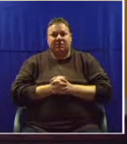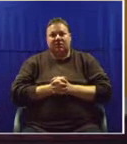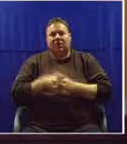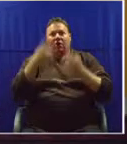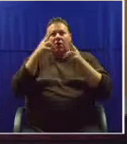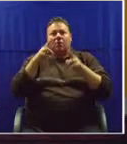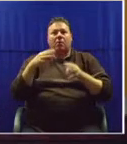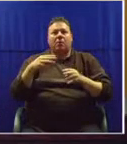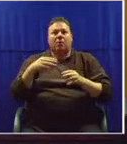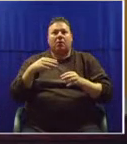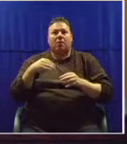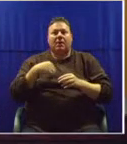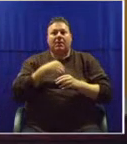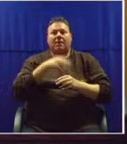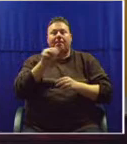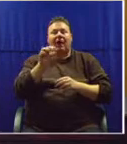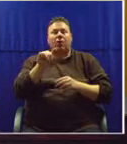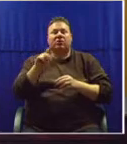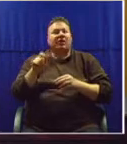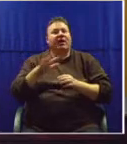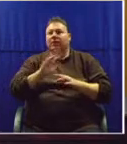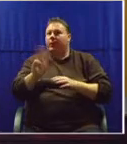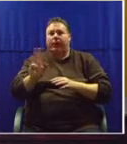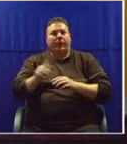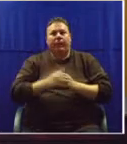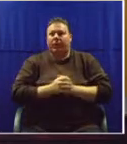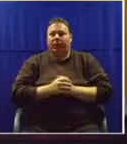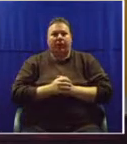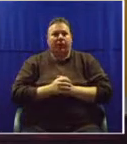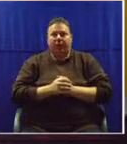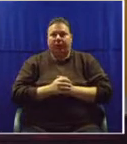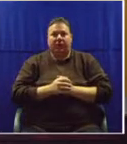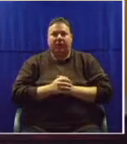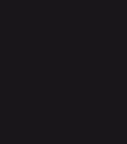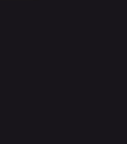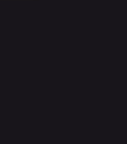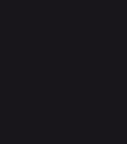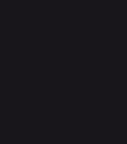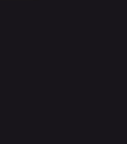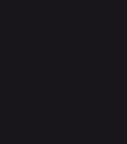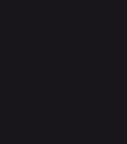Member, don't do that. Honorable Member,